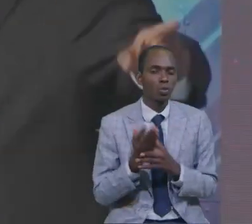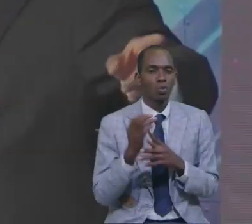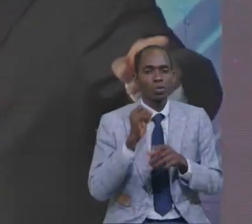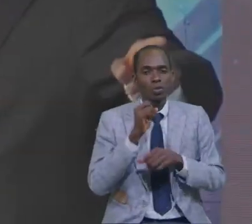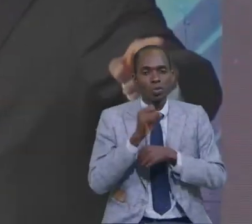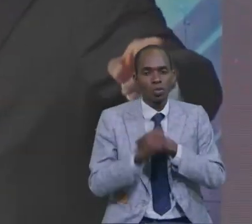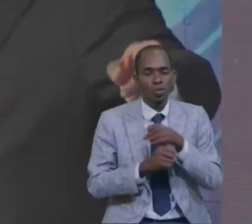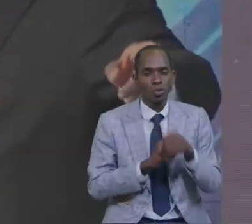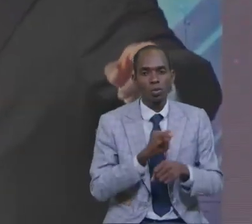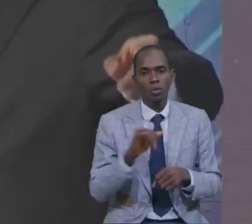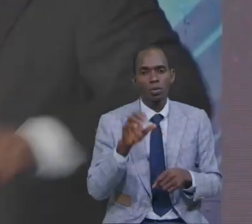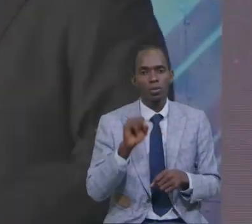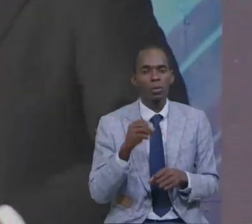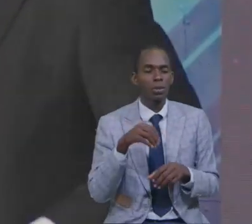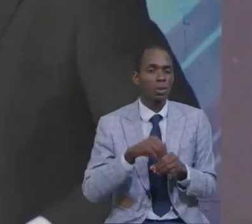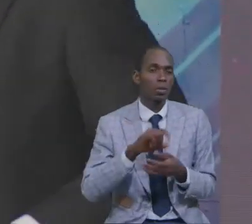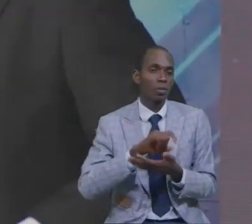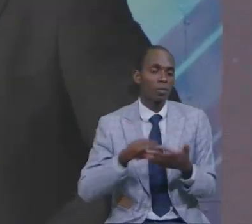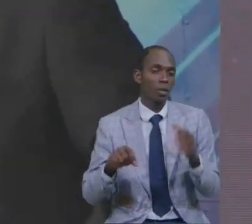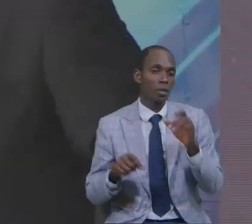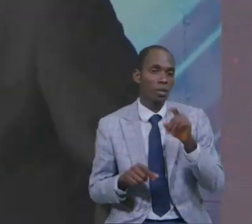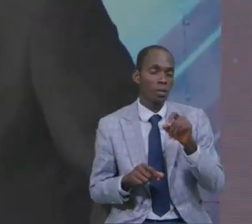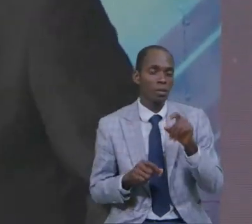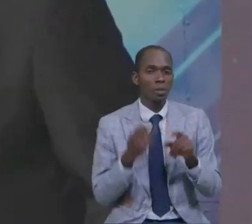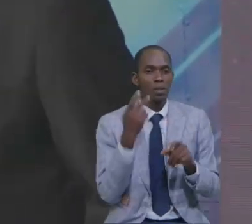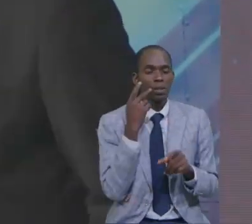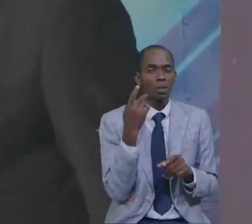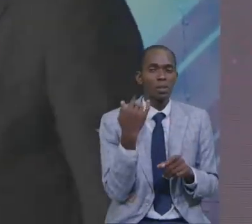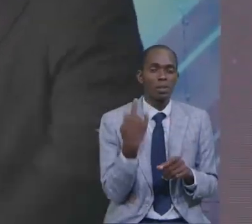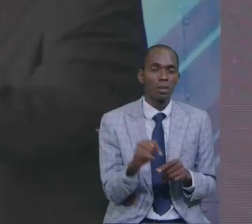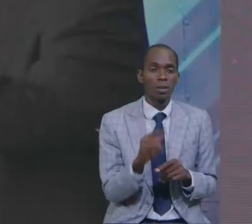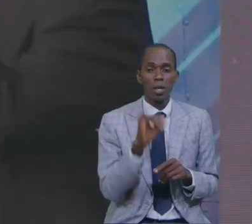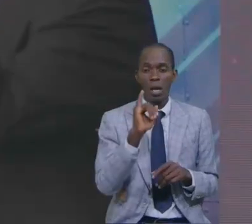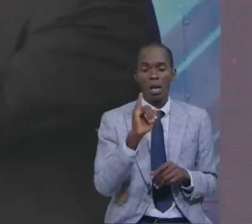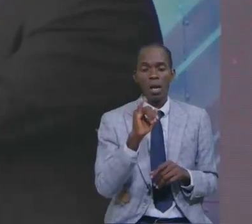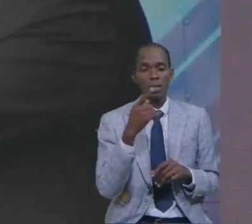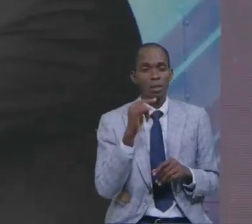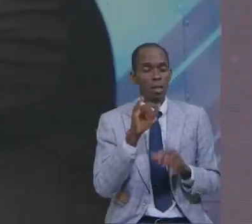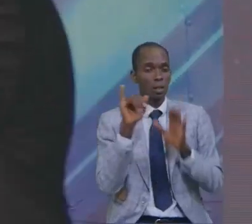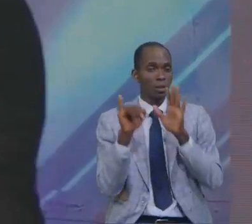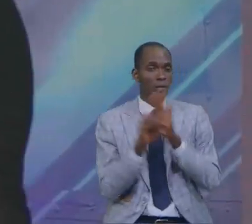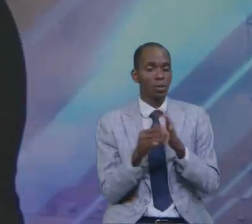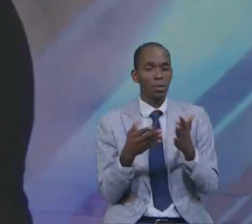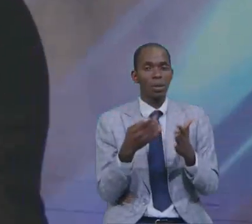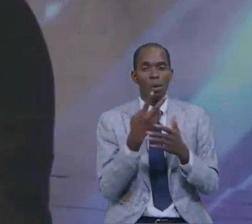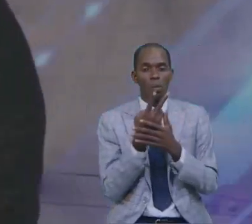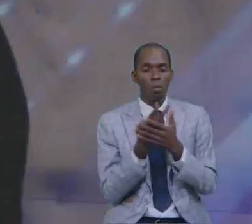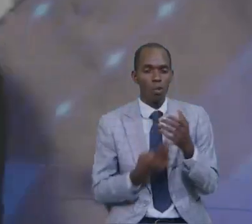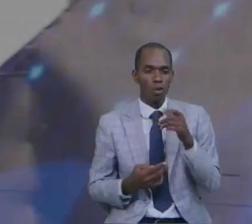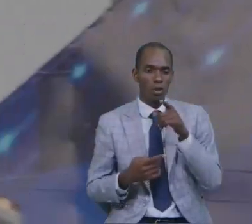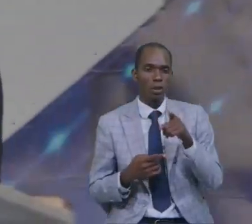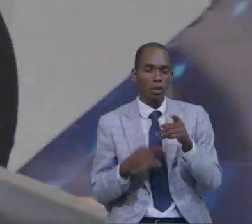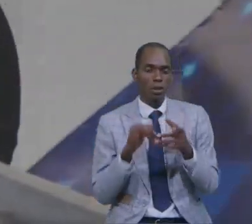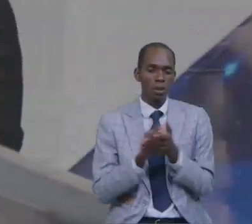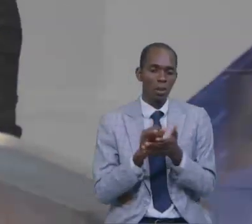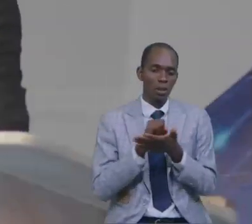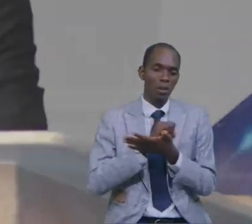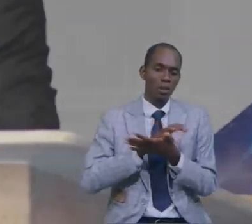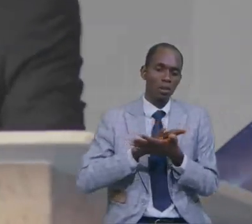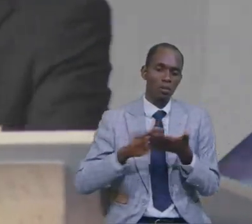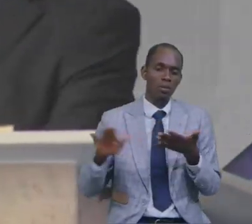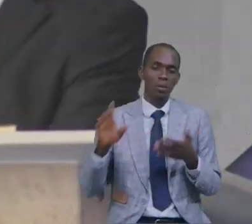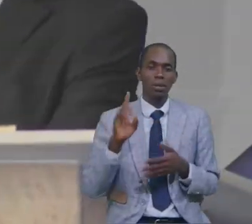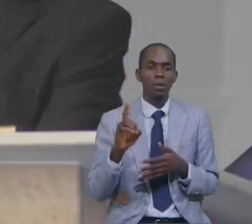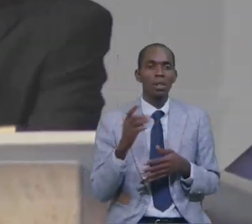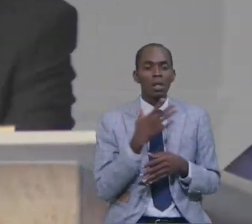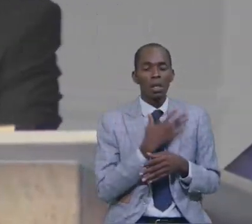that sanctified and they who are sanctified are all of one.